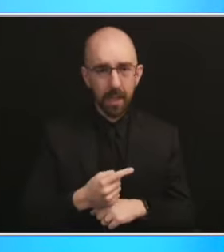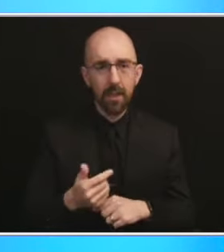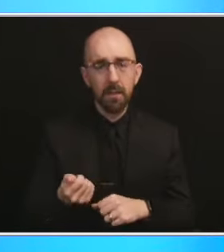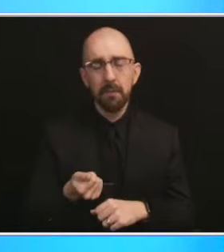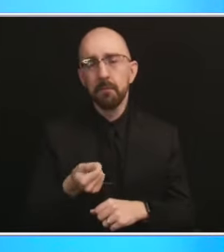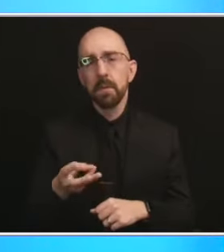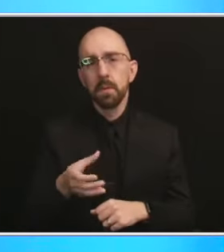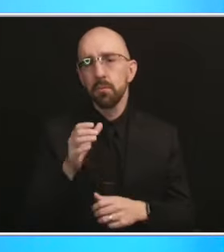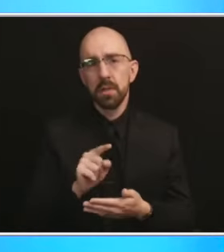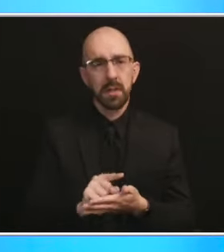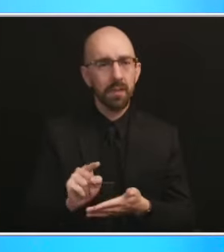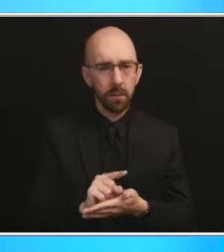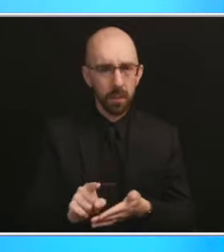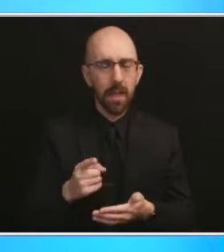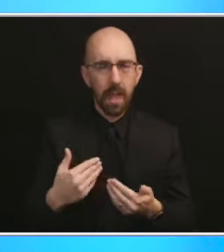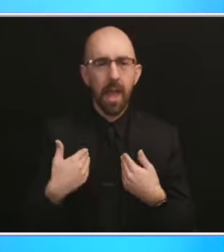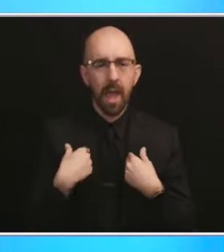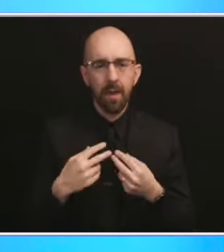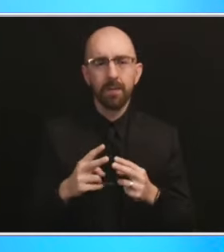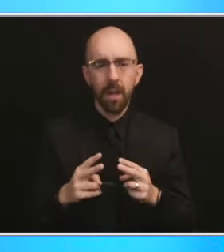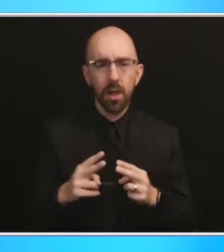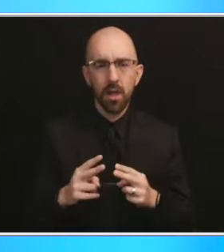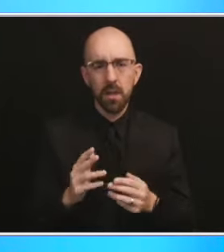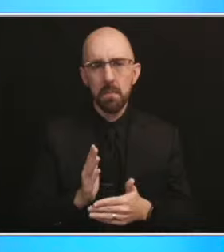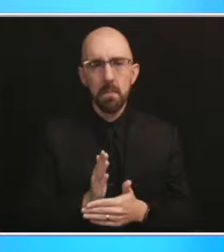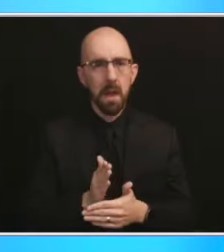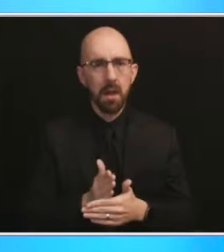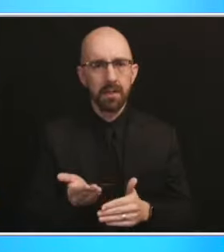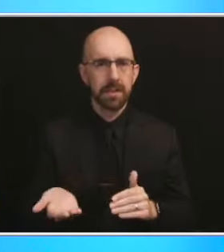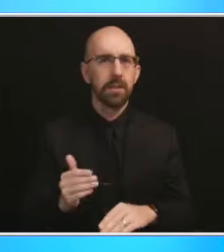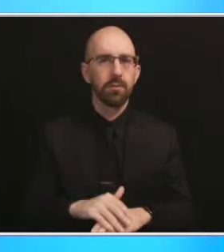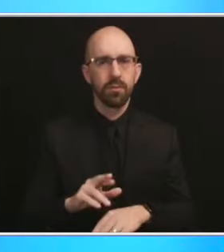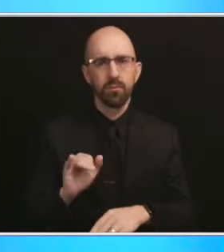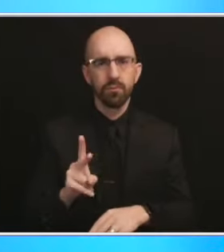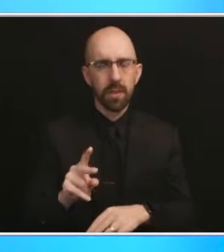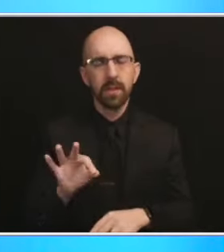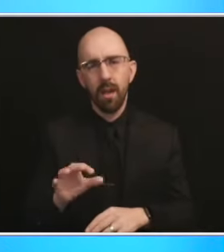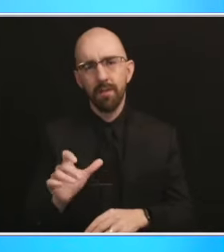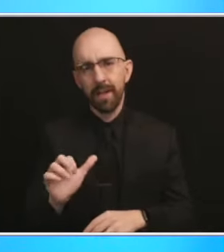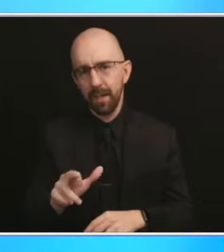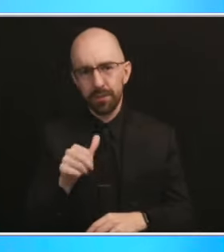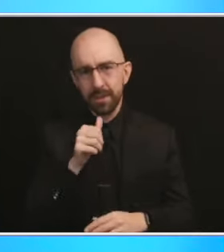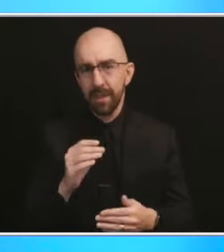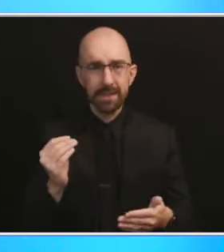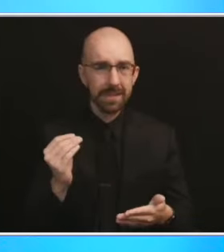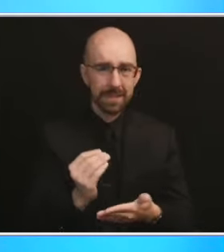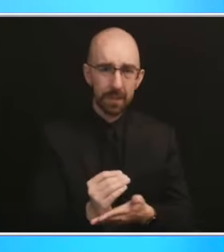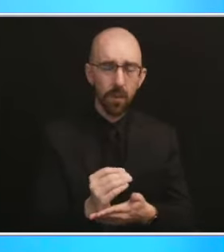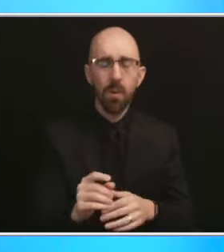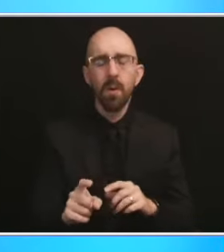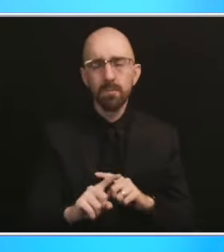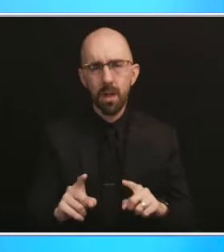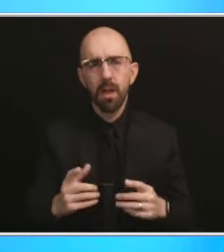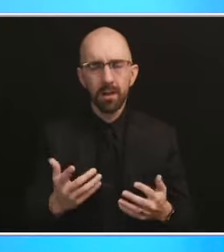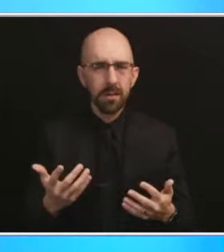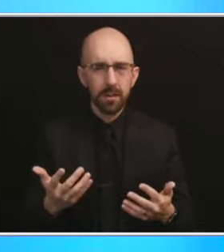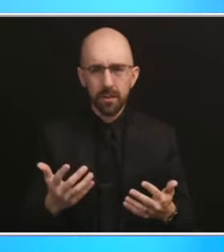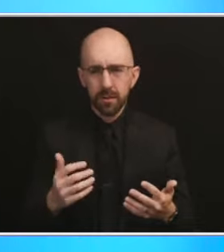week, have a very modest increased risk of cancer. It's not 0, but it's, on the order